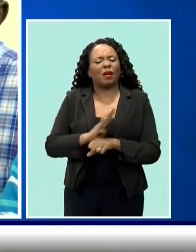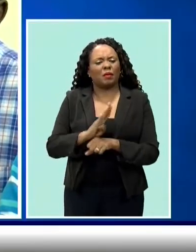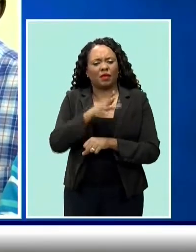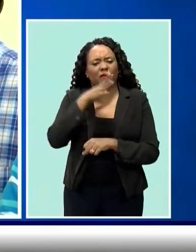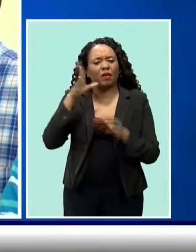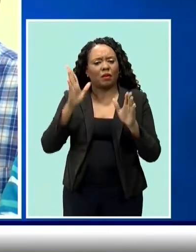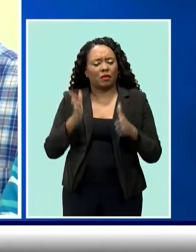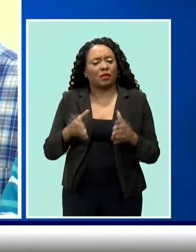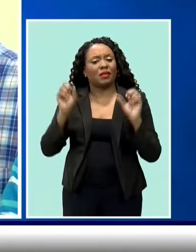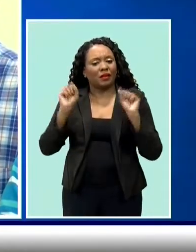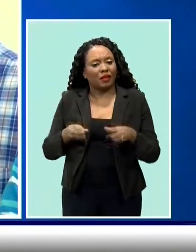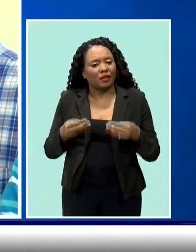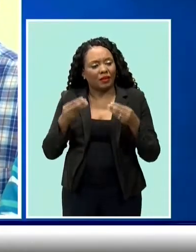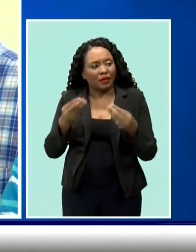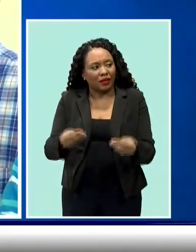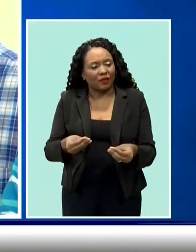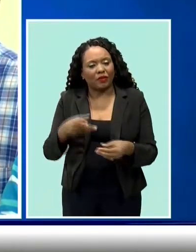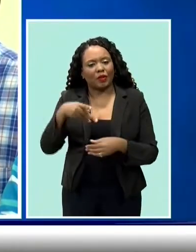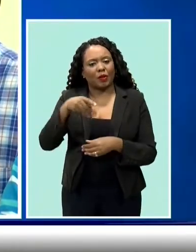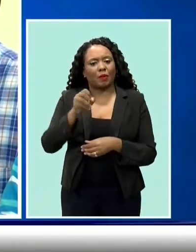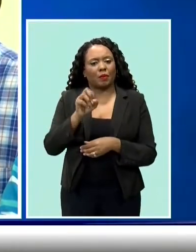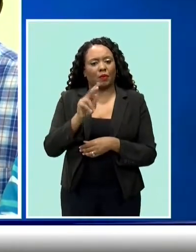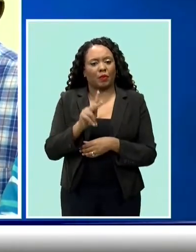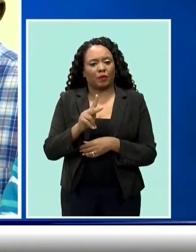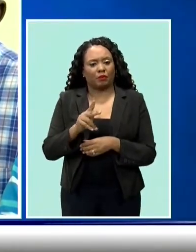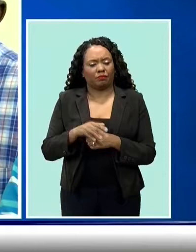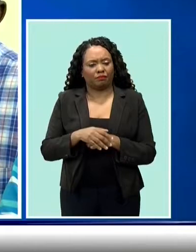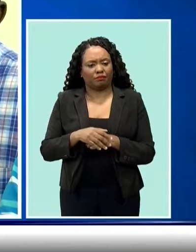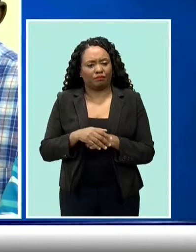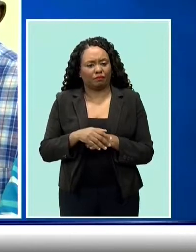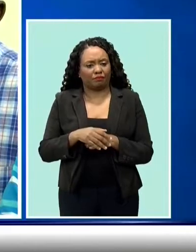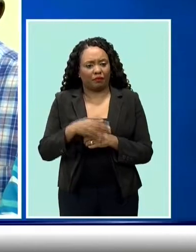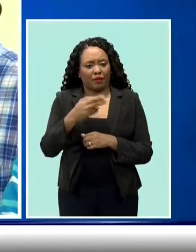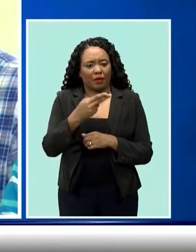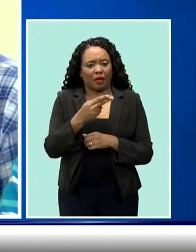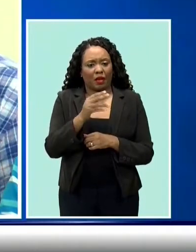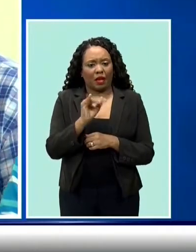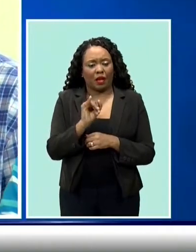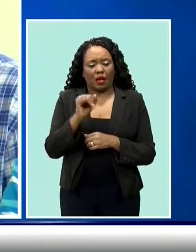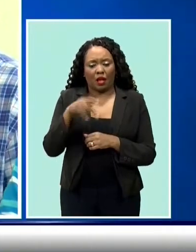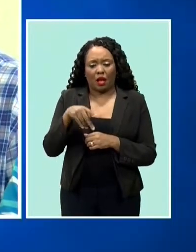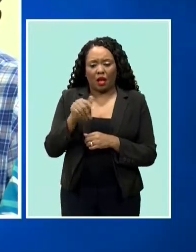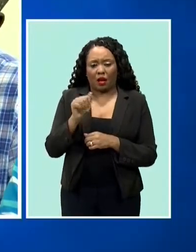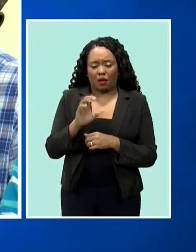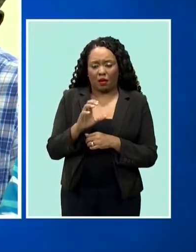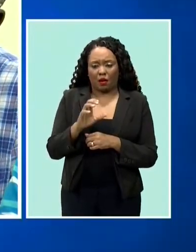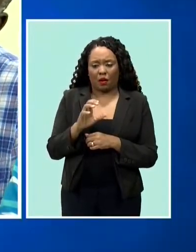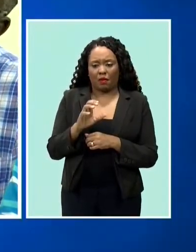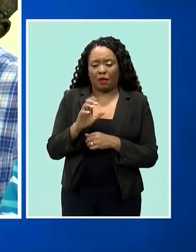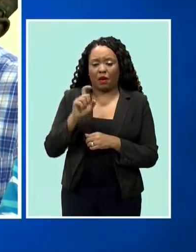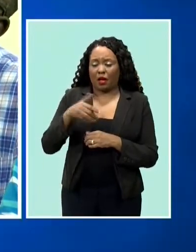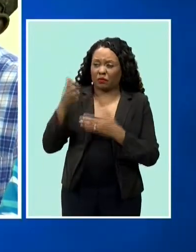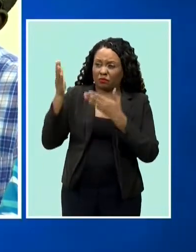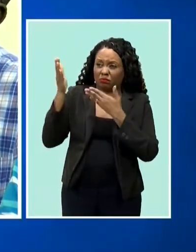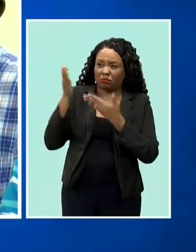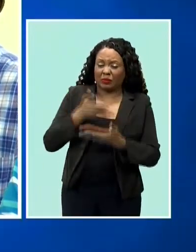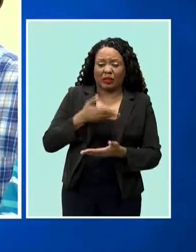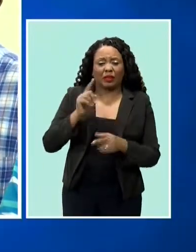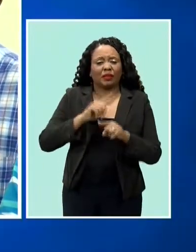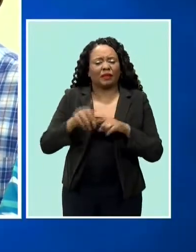necessary. HIPAC has imported a couple cuts, different pieces of pork,